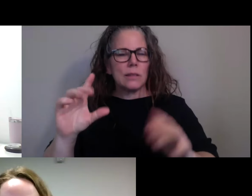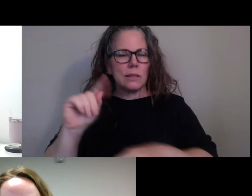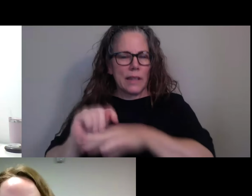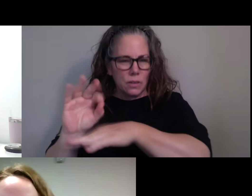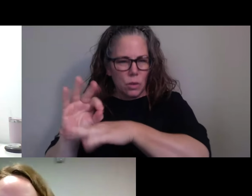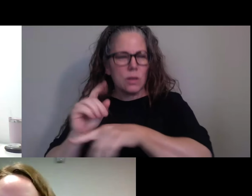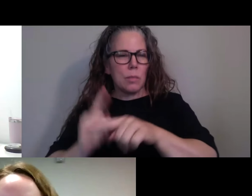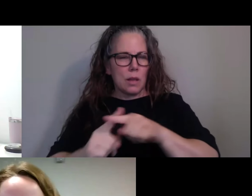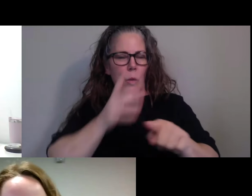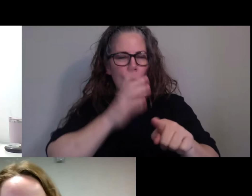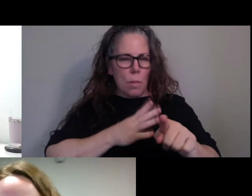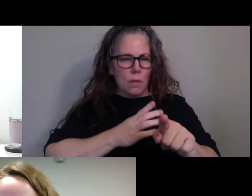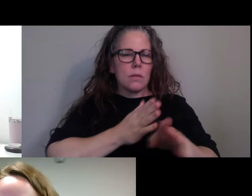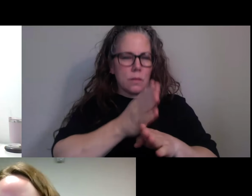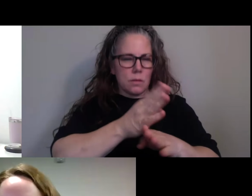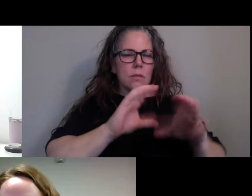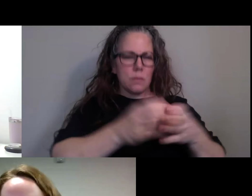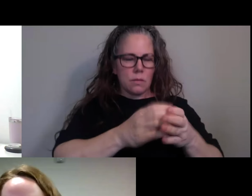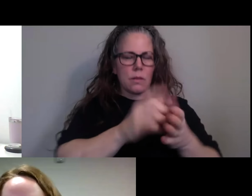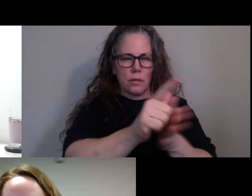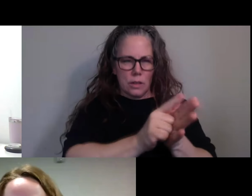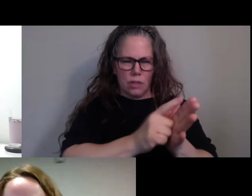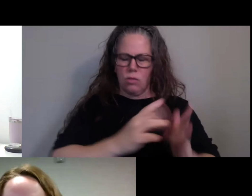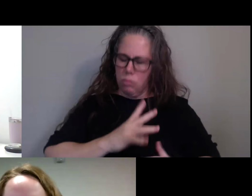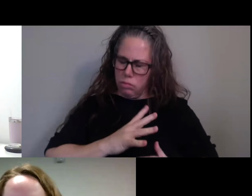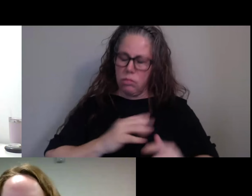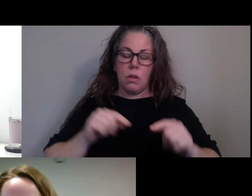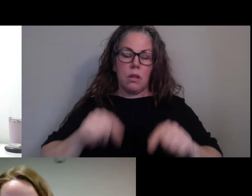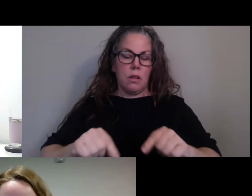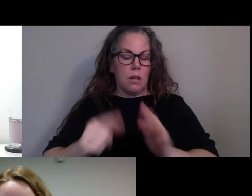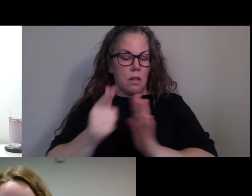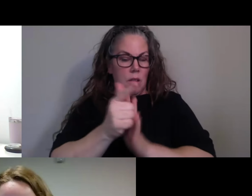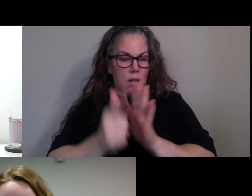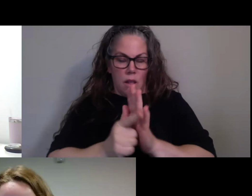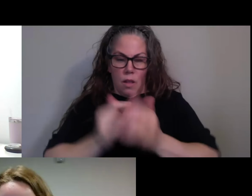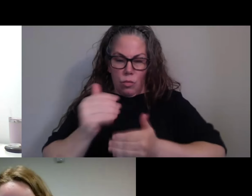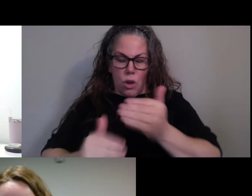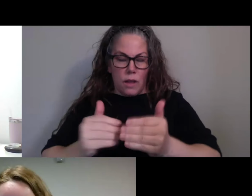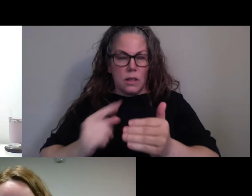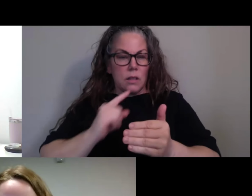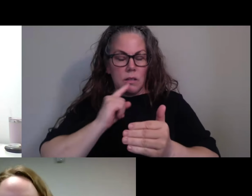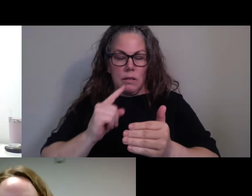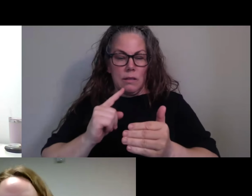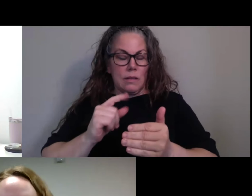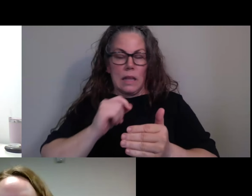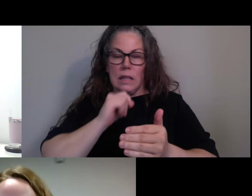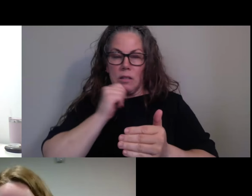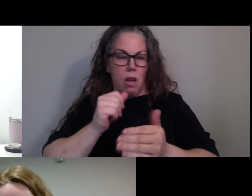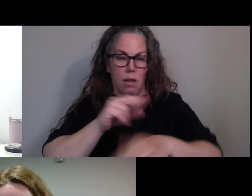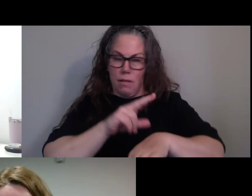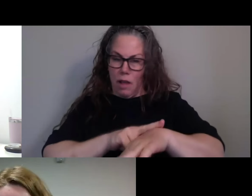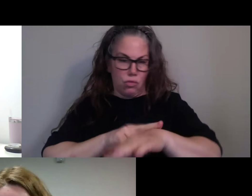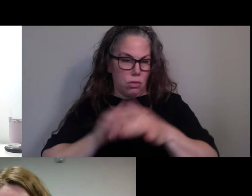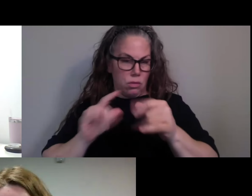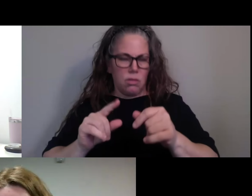been amazing partners. And as you noted, the legislative process is often not intuitive. You know,